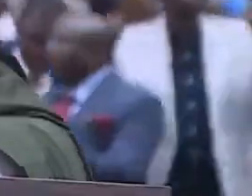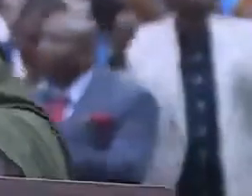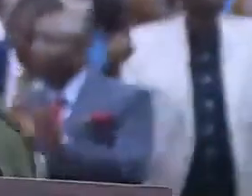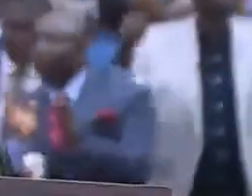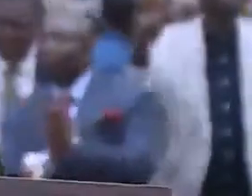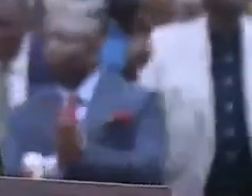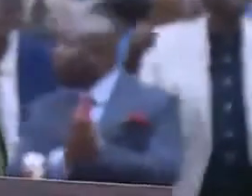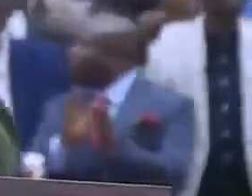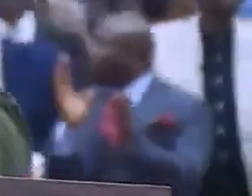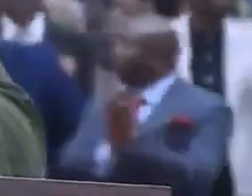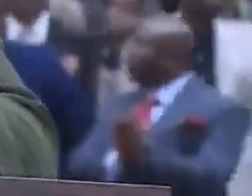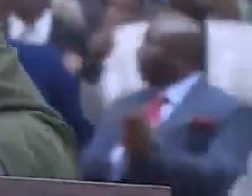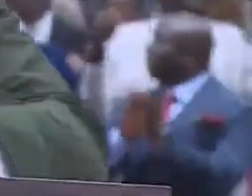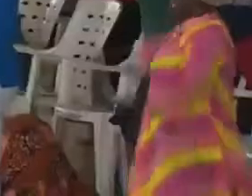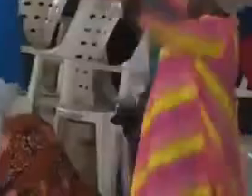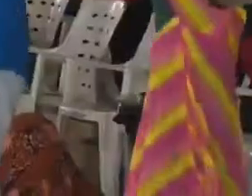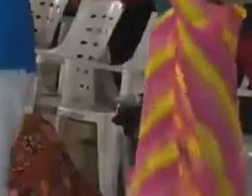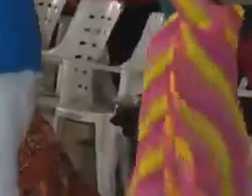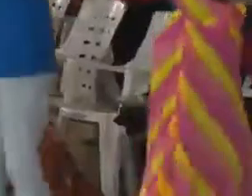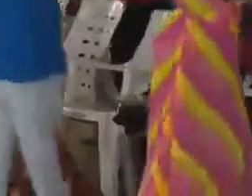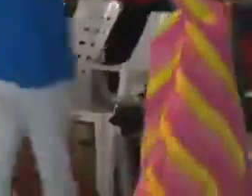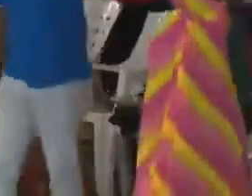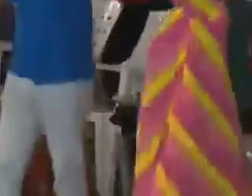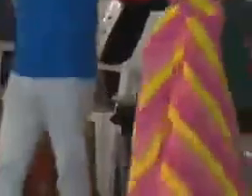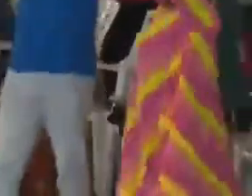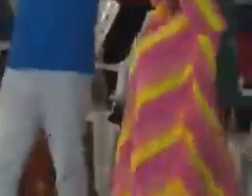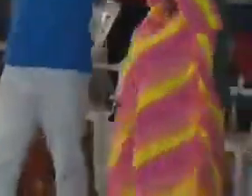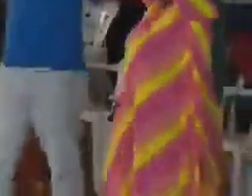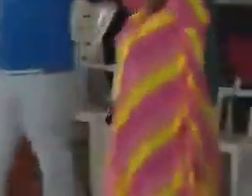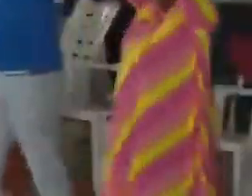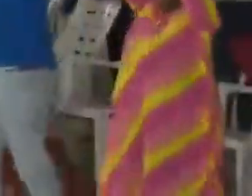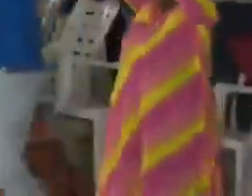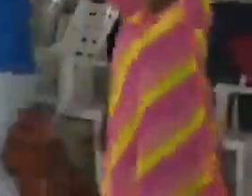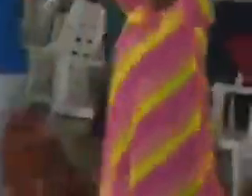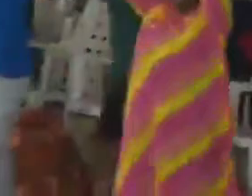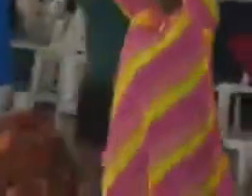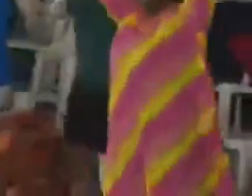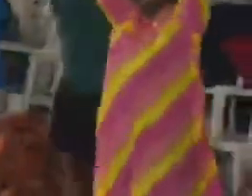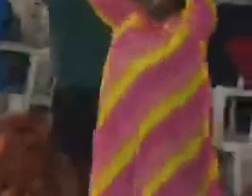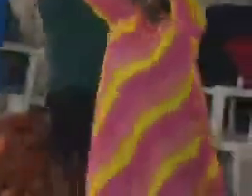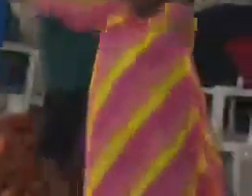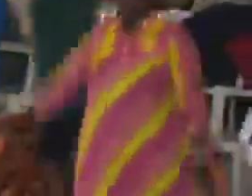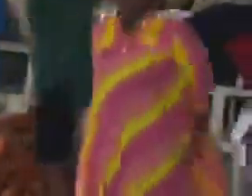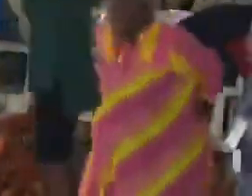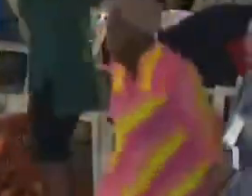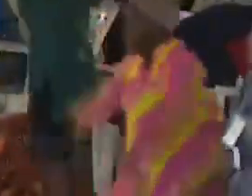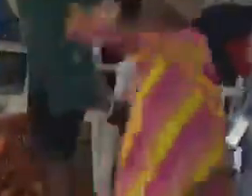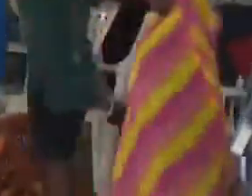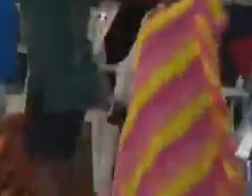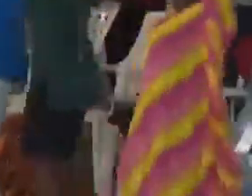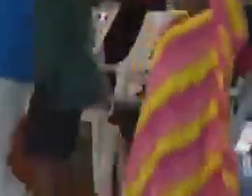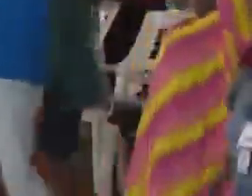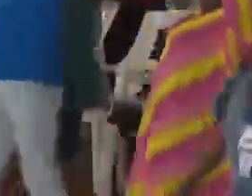child, if it were you, how loud will your hallelujah be?